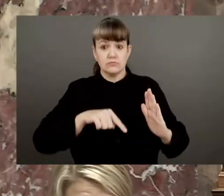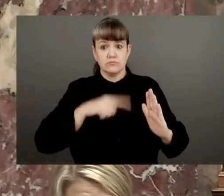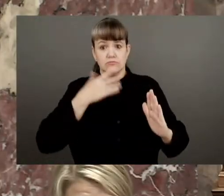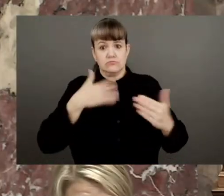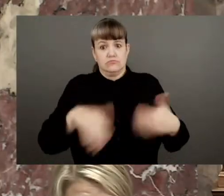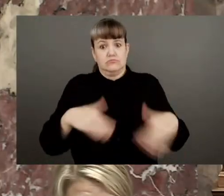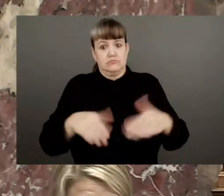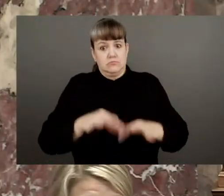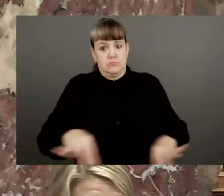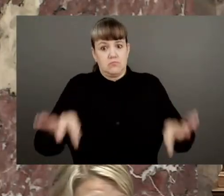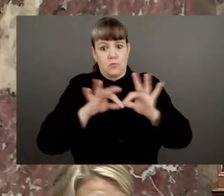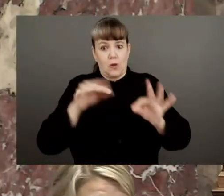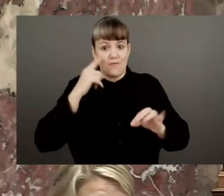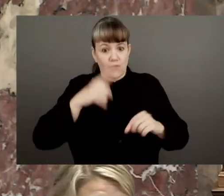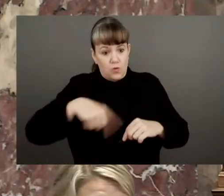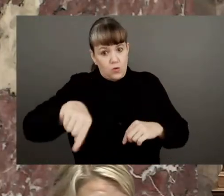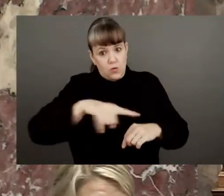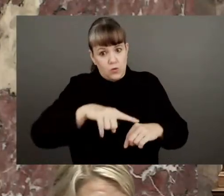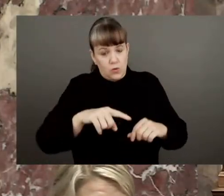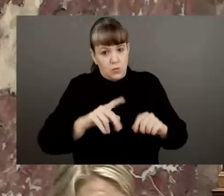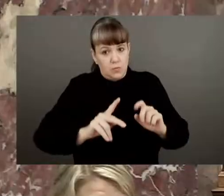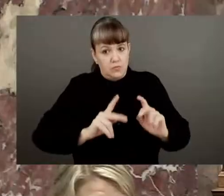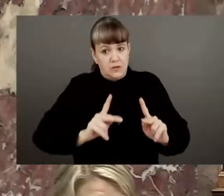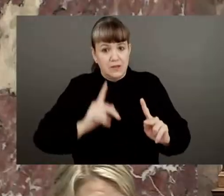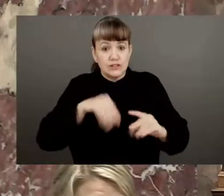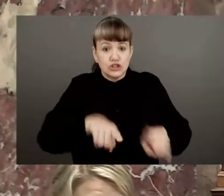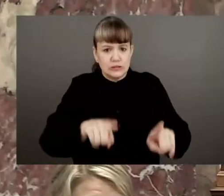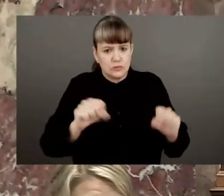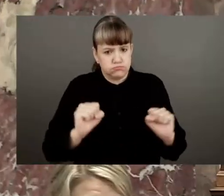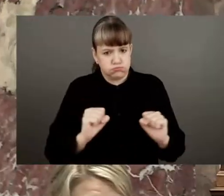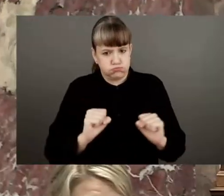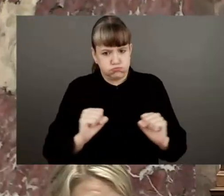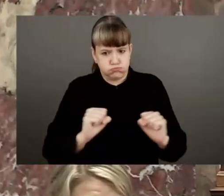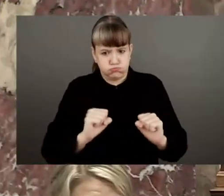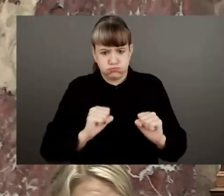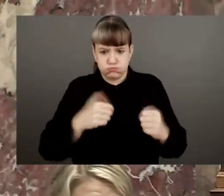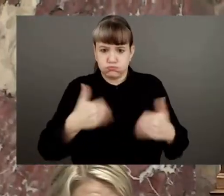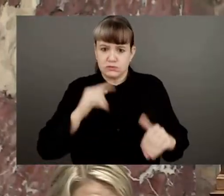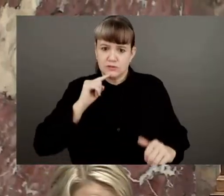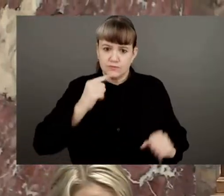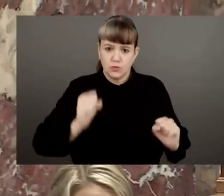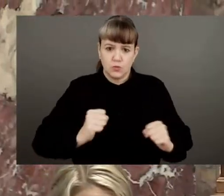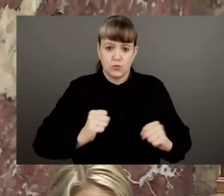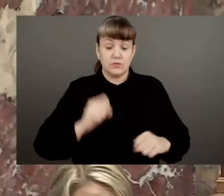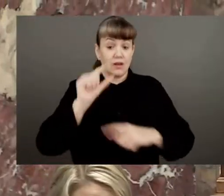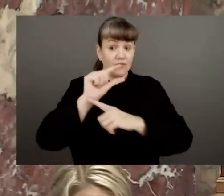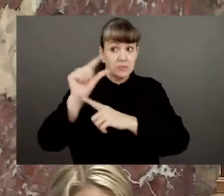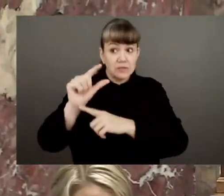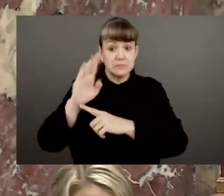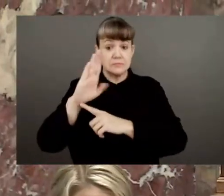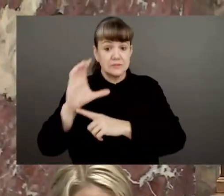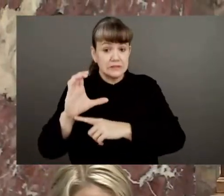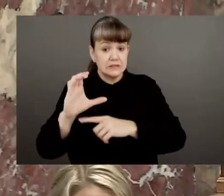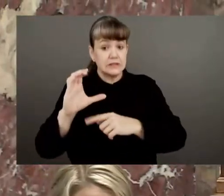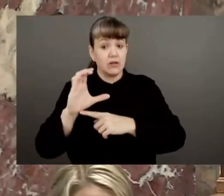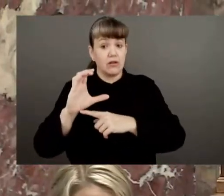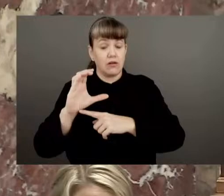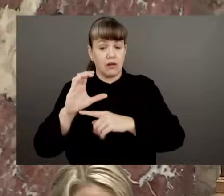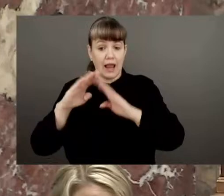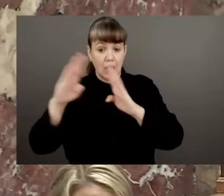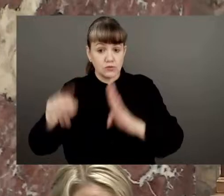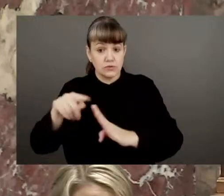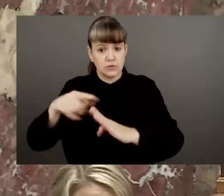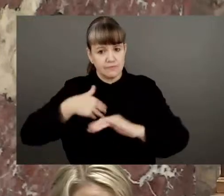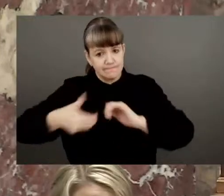we as a government and BC Housing work so closely with mayors and councils across the province to provide